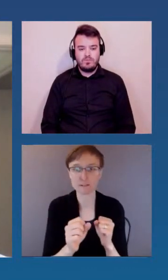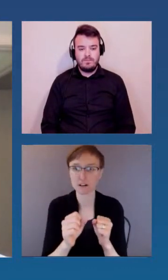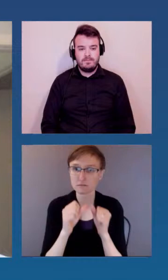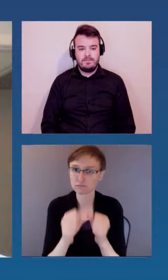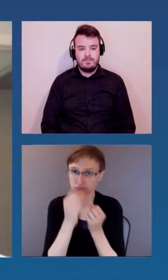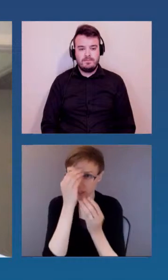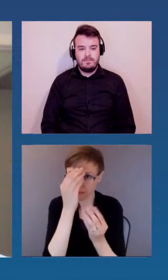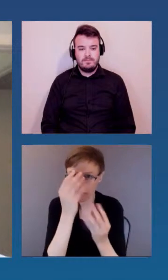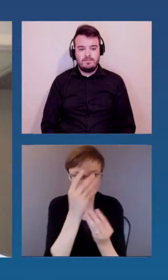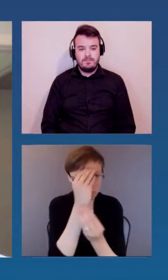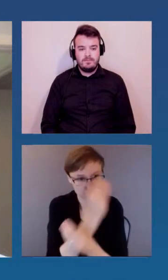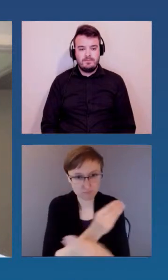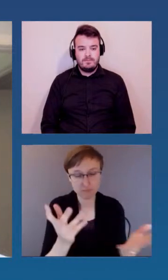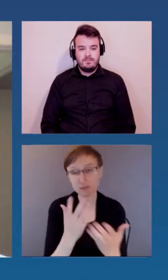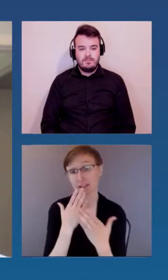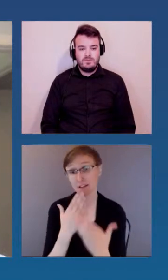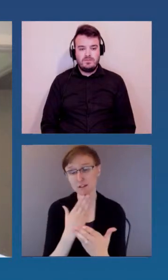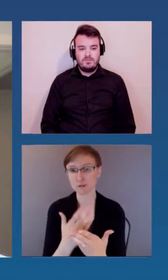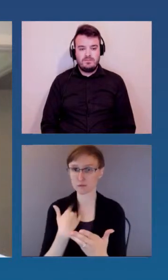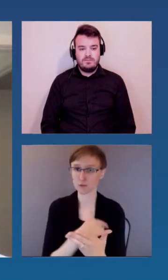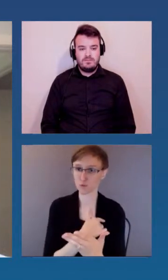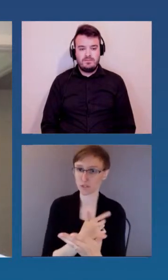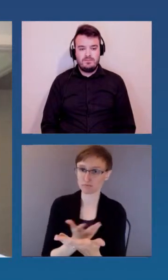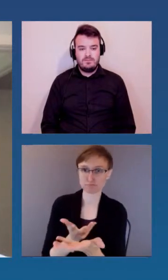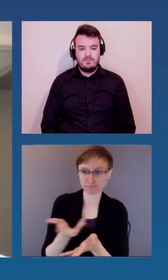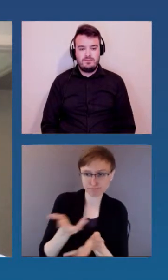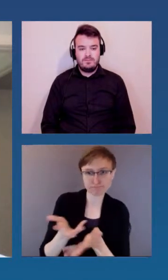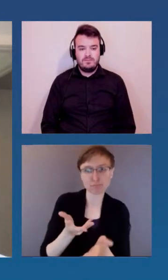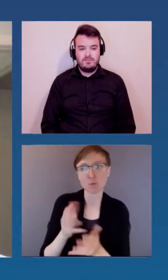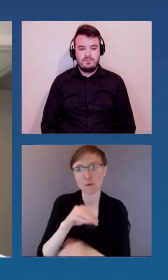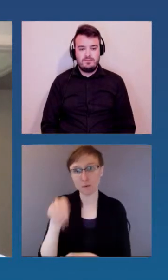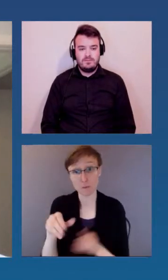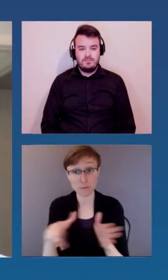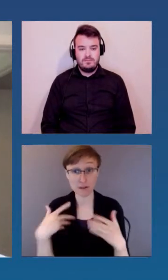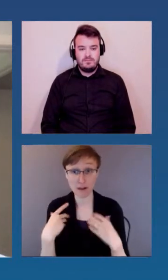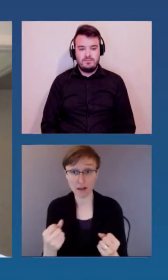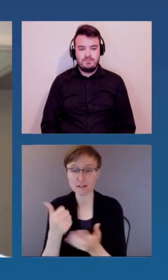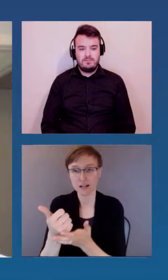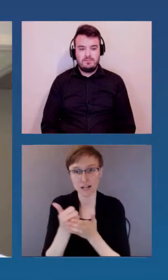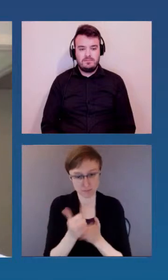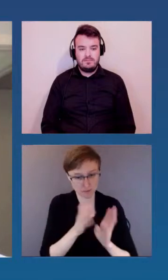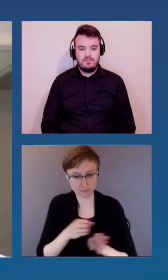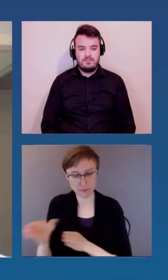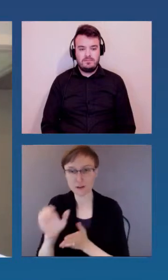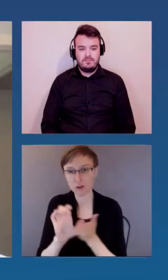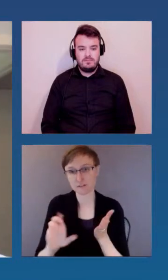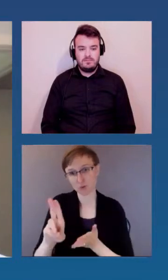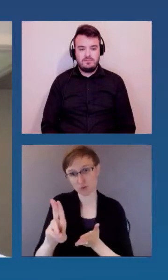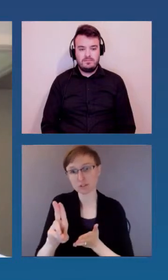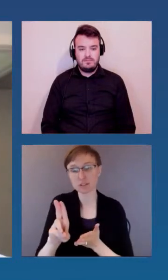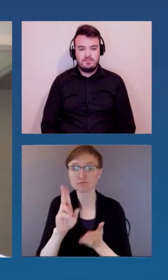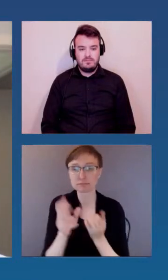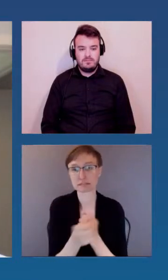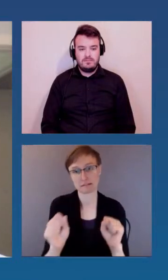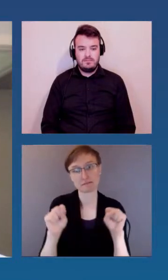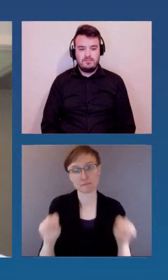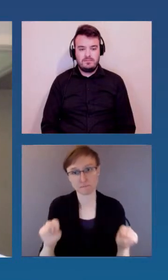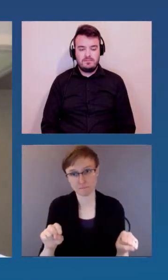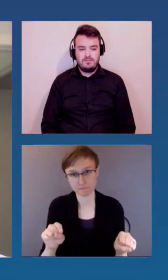Thank you, Monsieur Brûlé. Je passe maintenant la parole au président de l'Université Carleton. Please go ahead, Dr. Bacon, President of Carleton